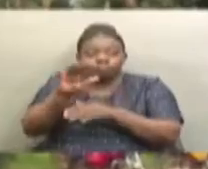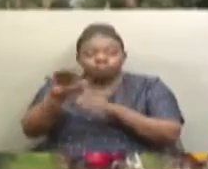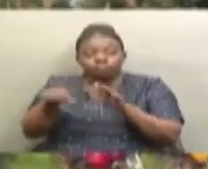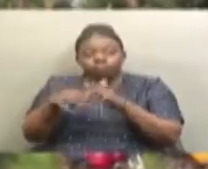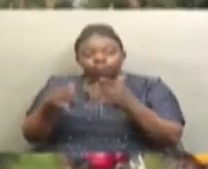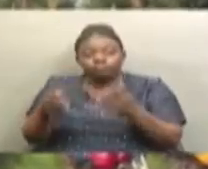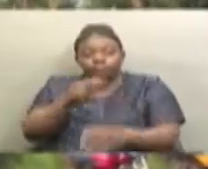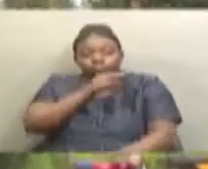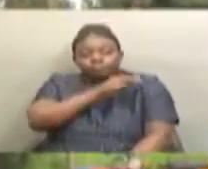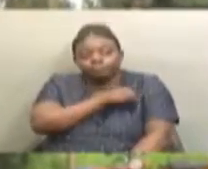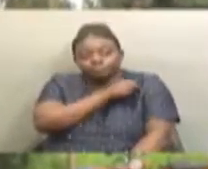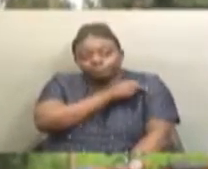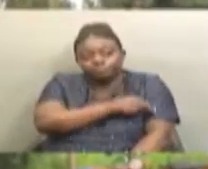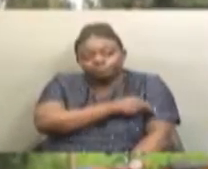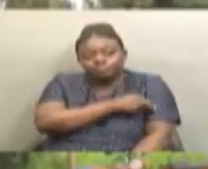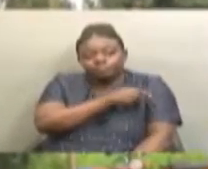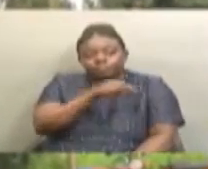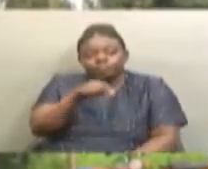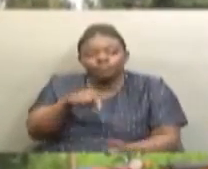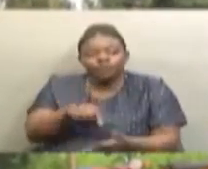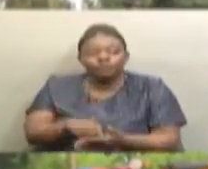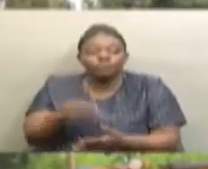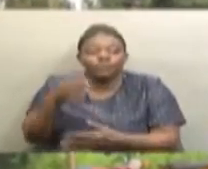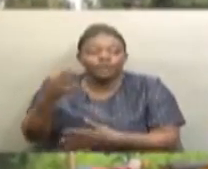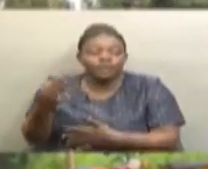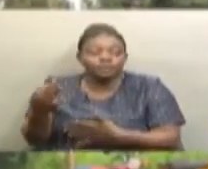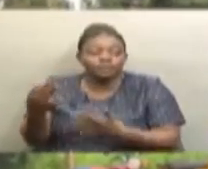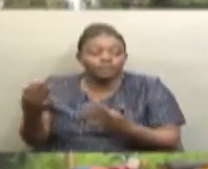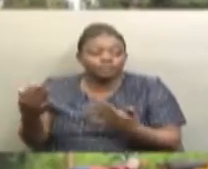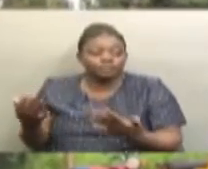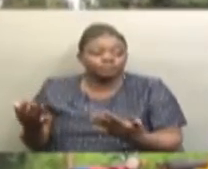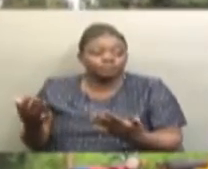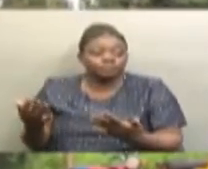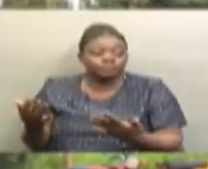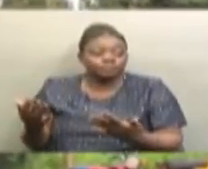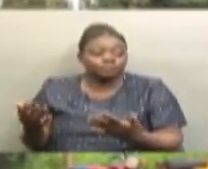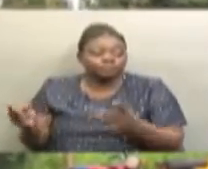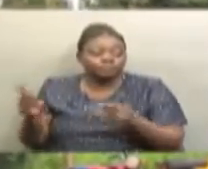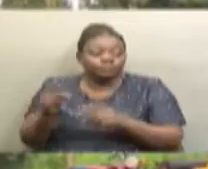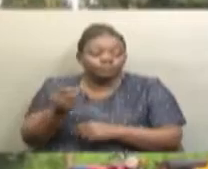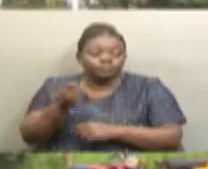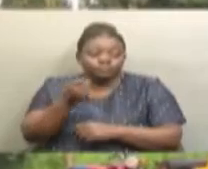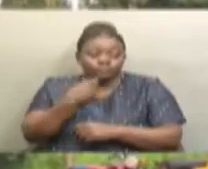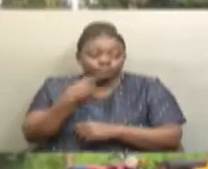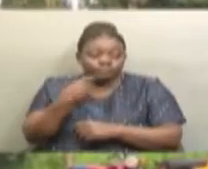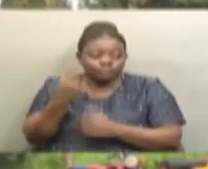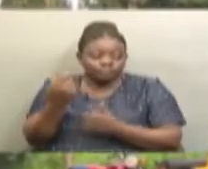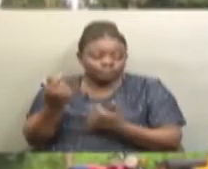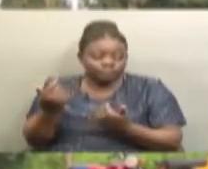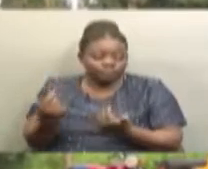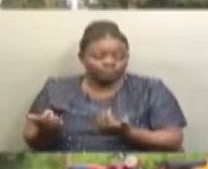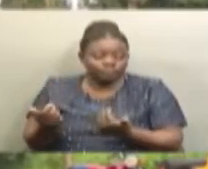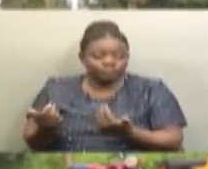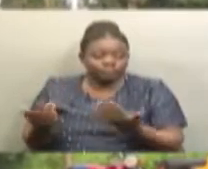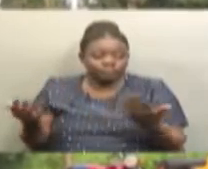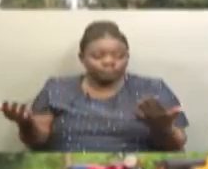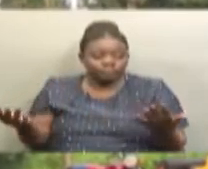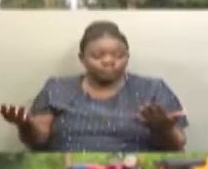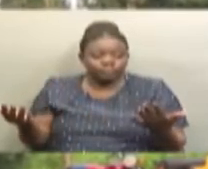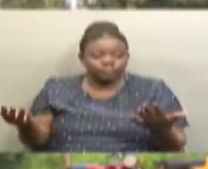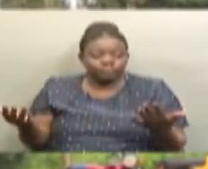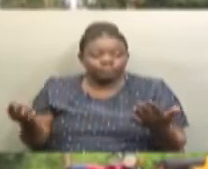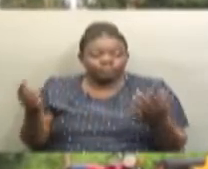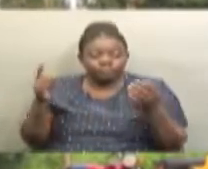Eddwaliro lino eriri ku mutendera gwa Health Center 2 abantu obujjanjabi levels eziriwo bwe